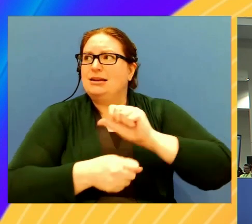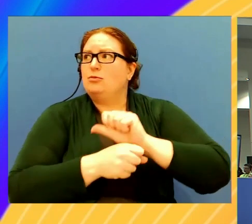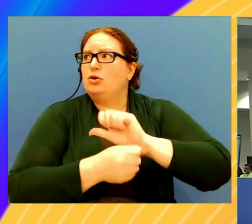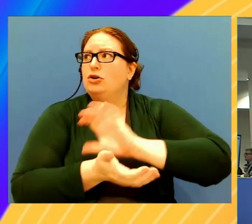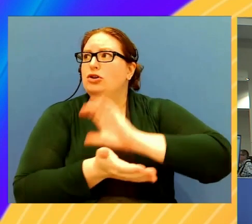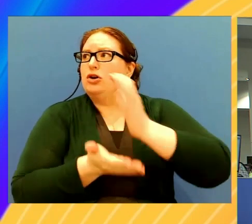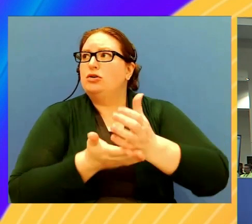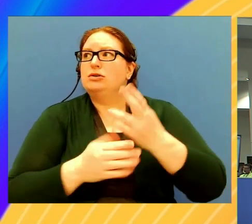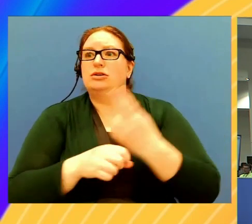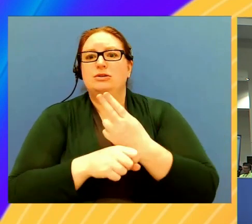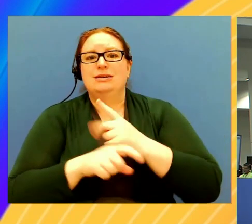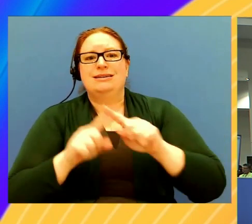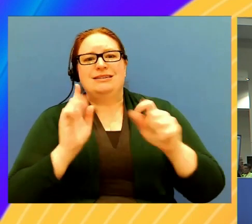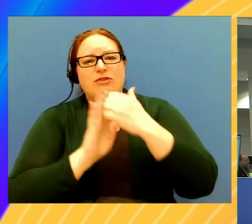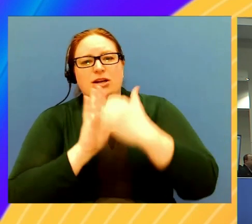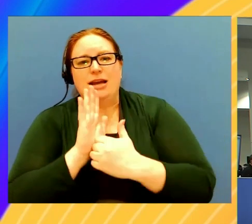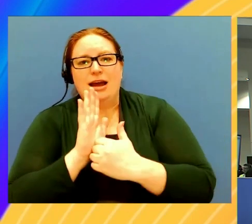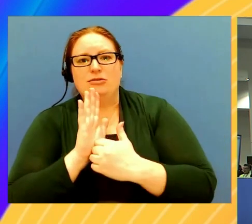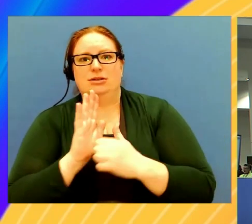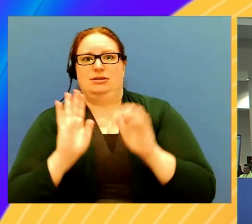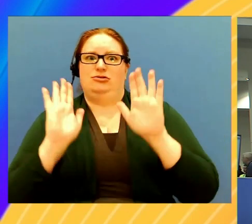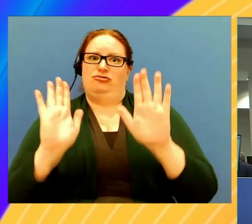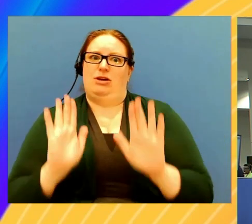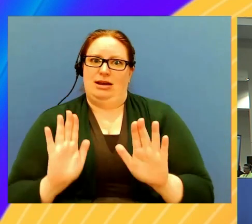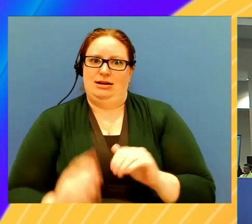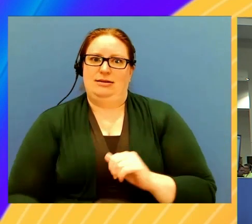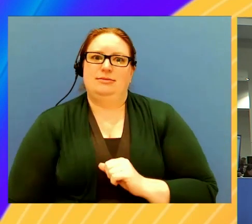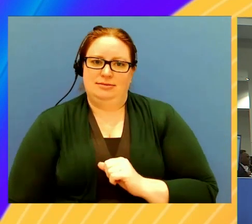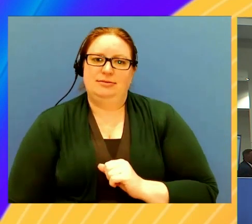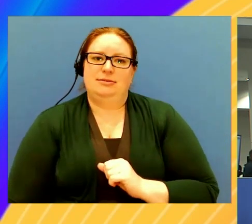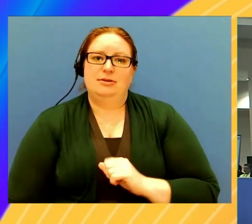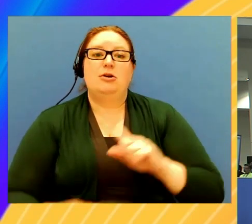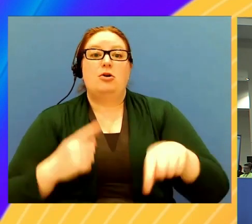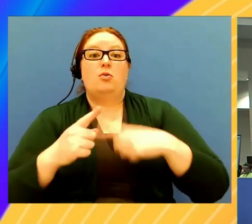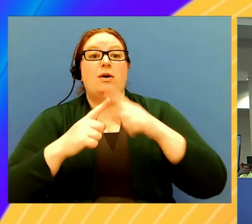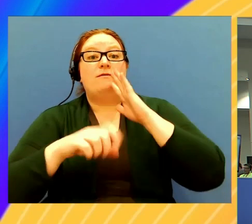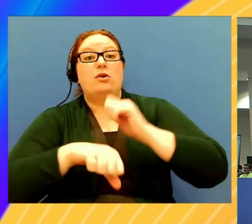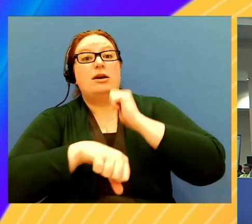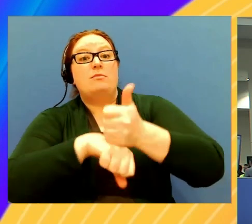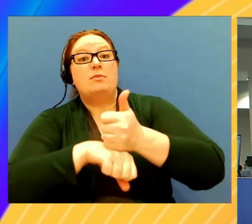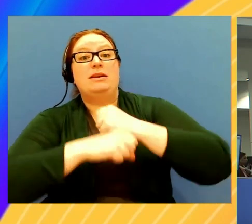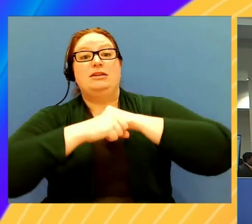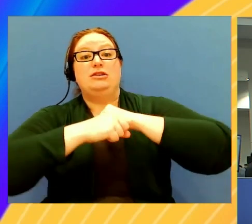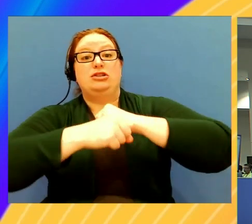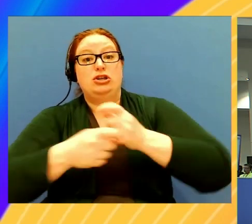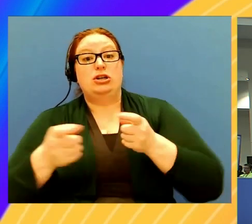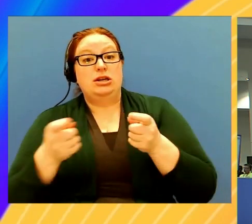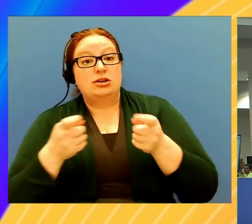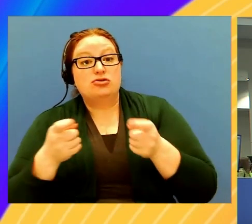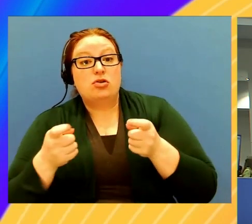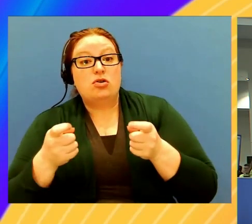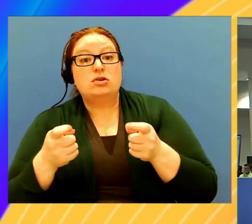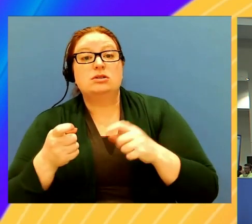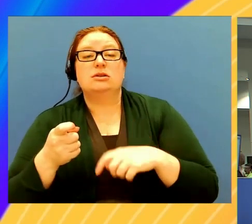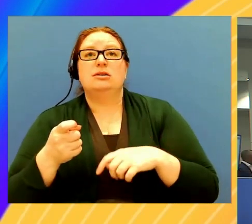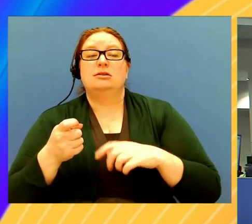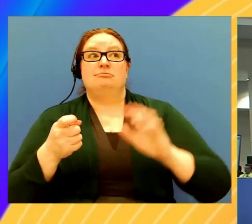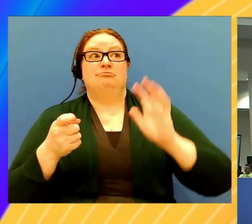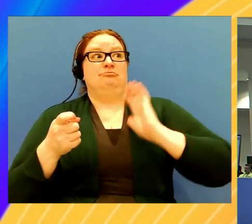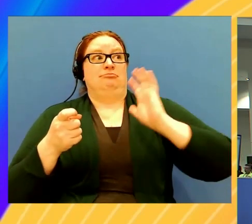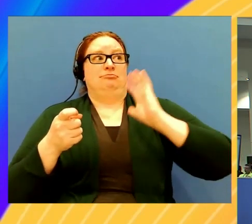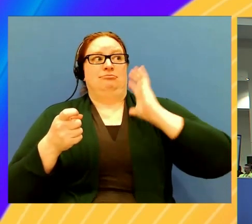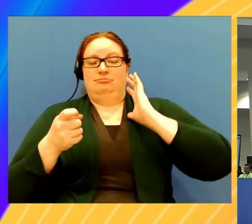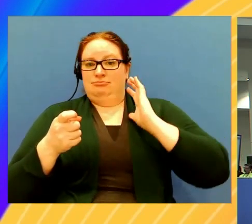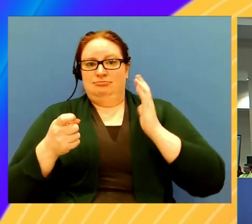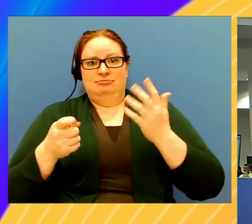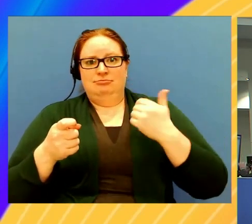different accounts is great. But when it comes to implementing security controls, there was a time where it could have been